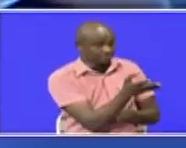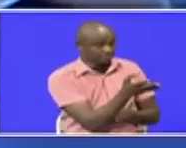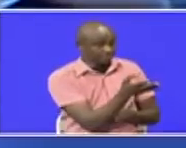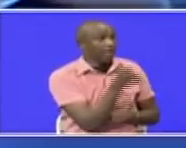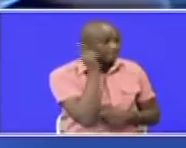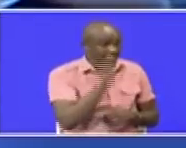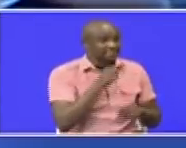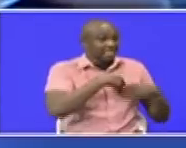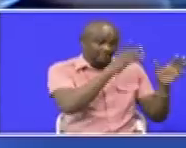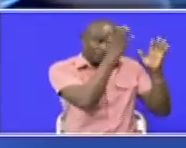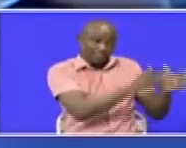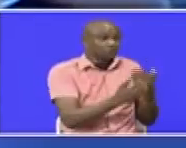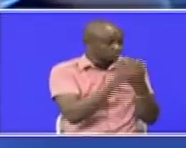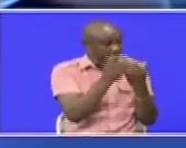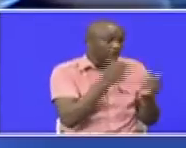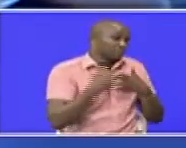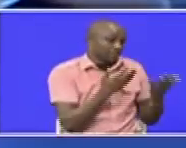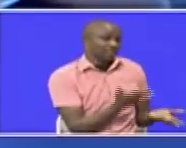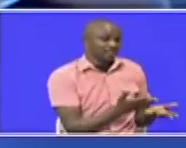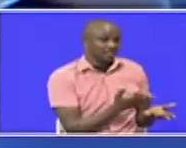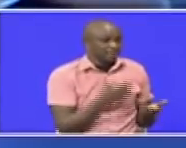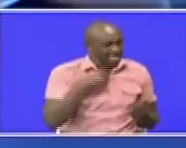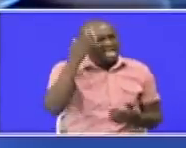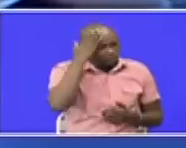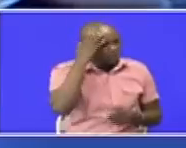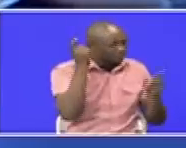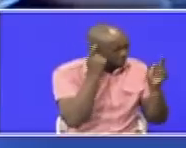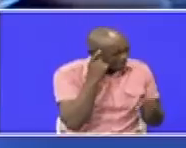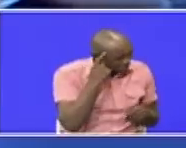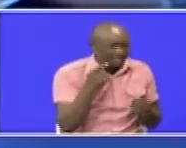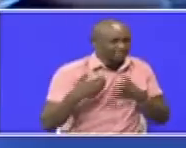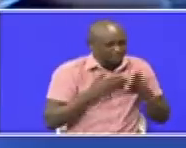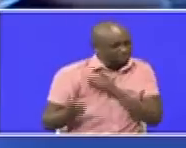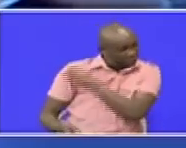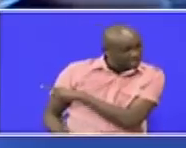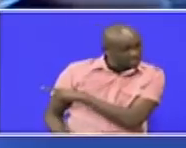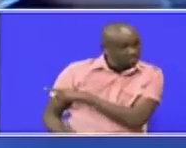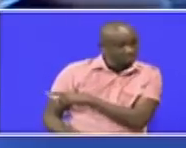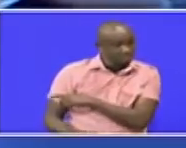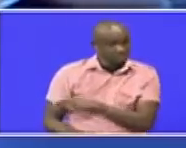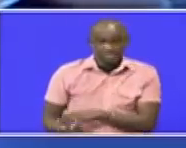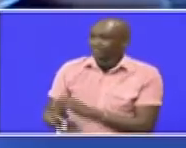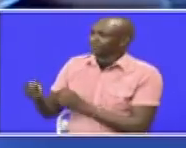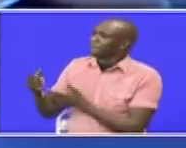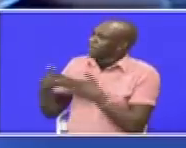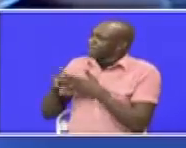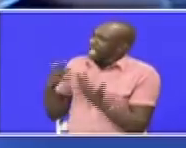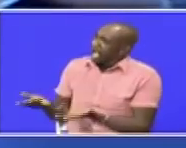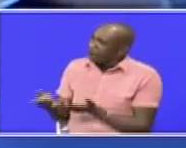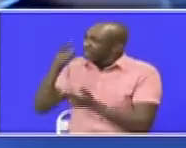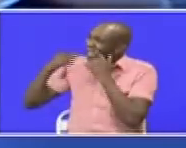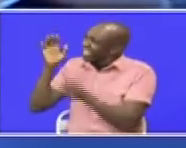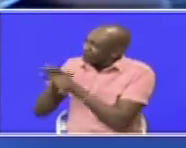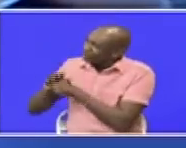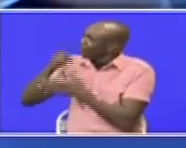to leave someone behind, and I'm still my mind. Some thoughts are still behind, you know. Yeah. So it's different. Yeah. How is she? She crying a